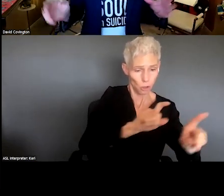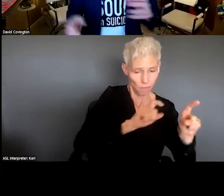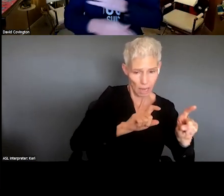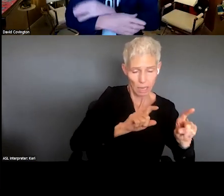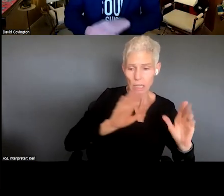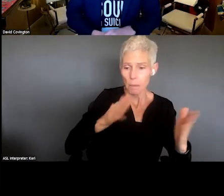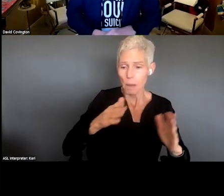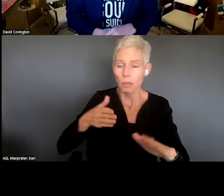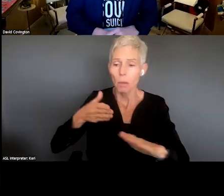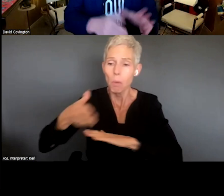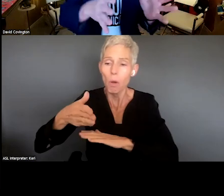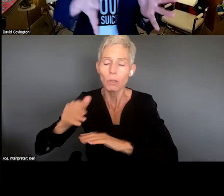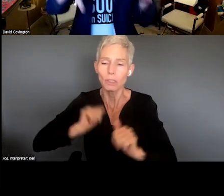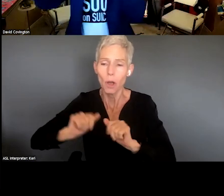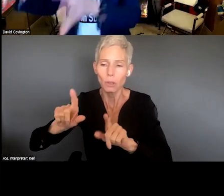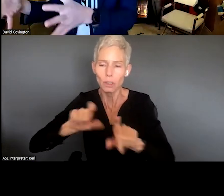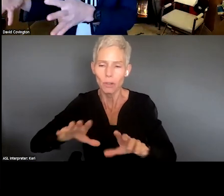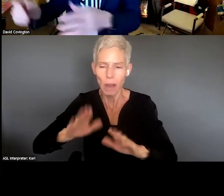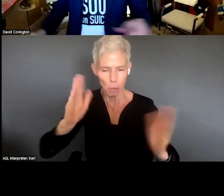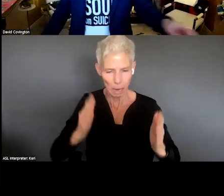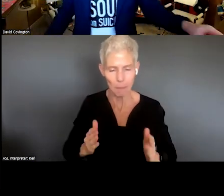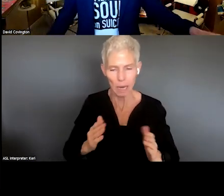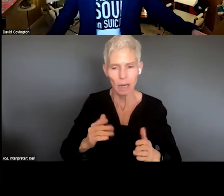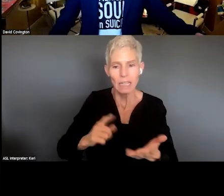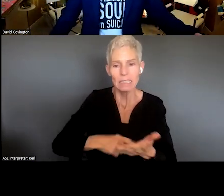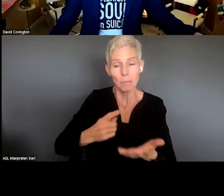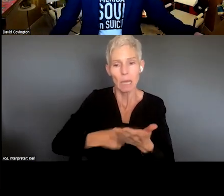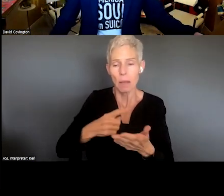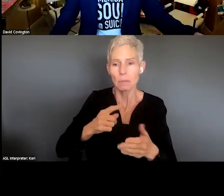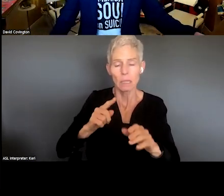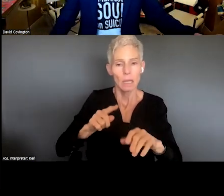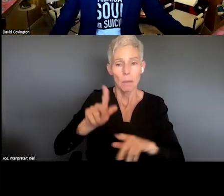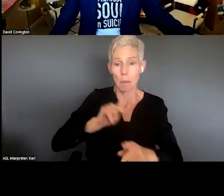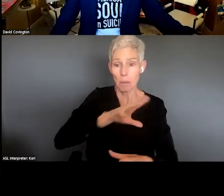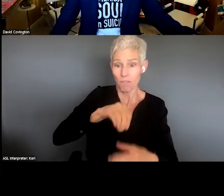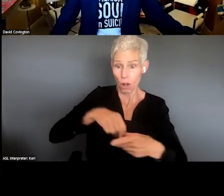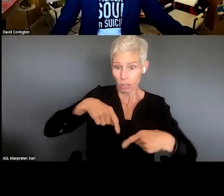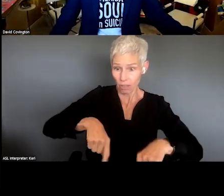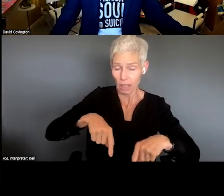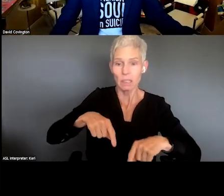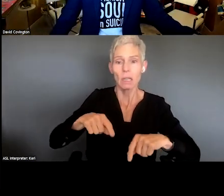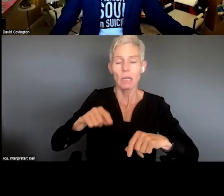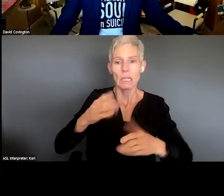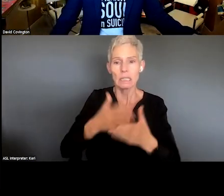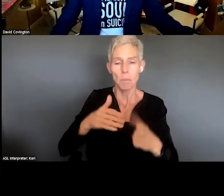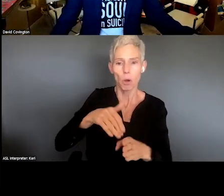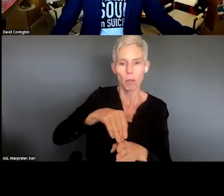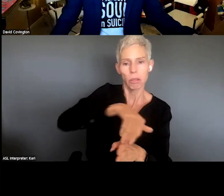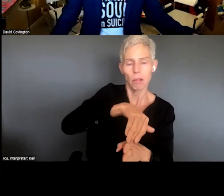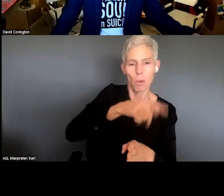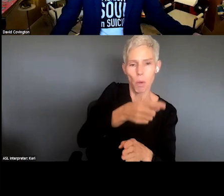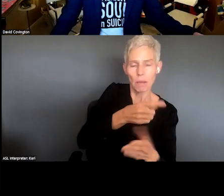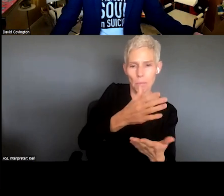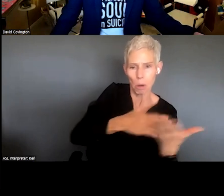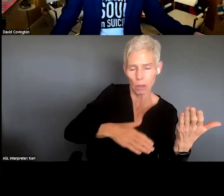really hard when the audience comes in overwhelmingly on one side, and a few votes actually trickled back the other